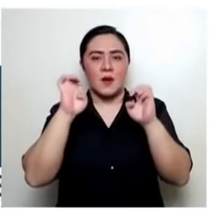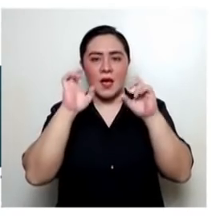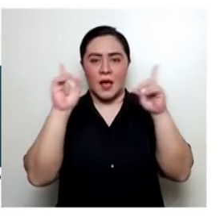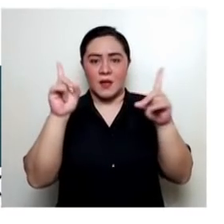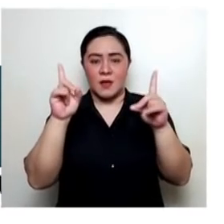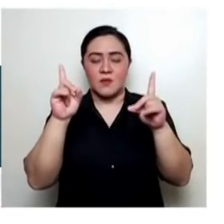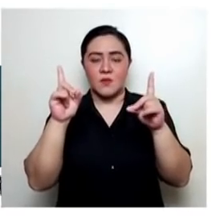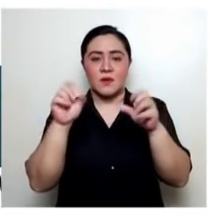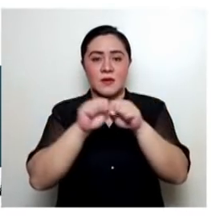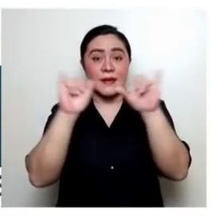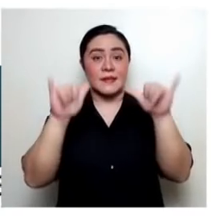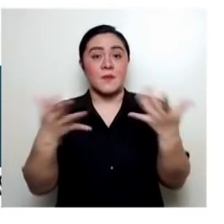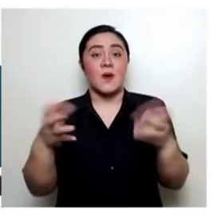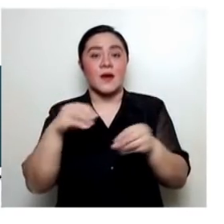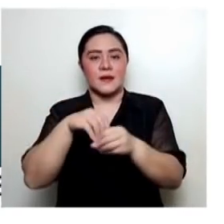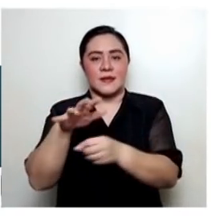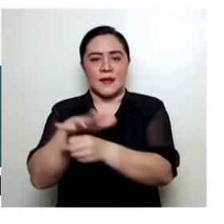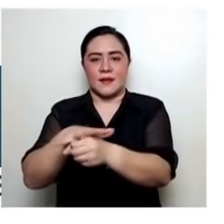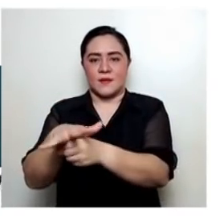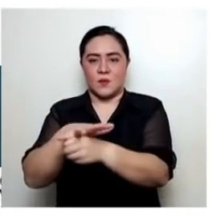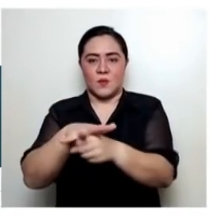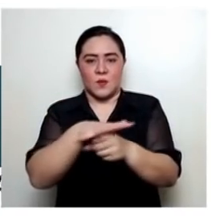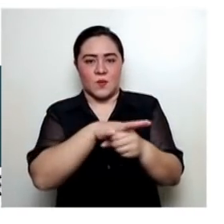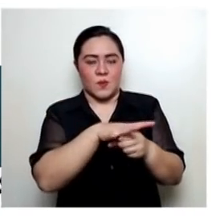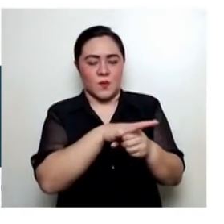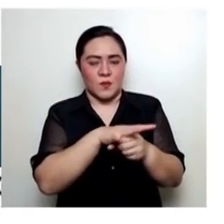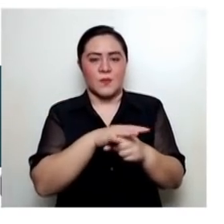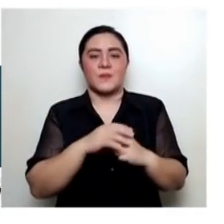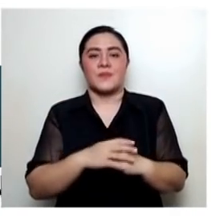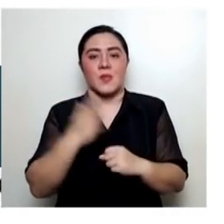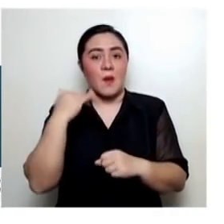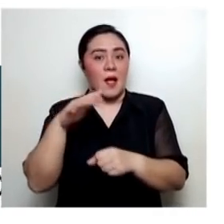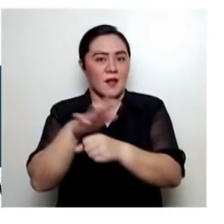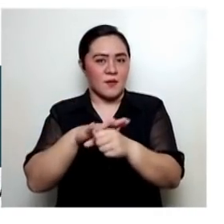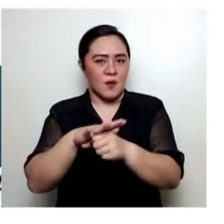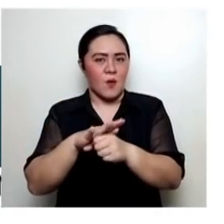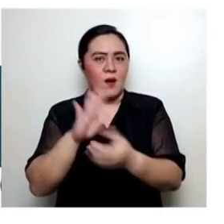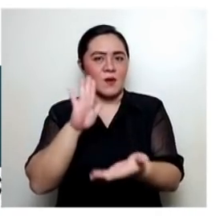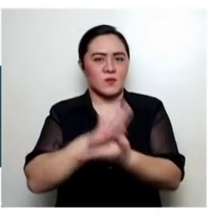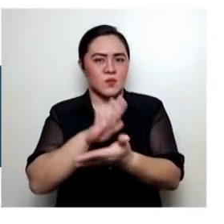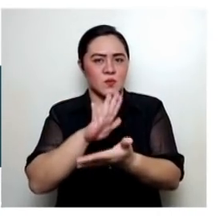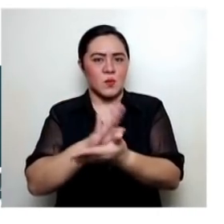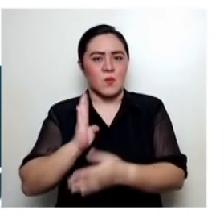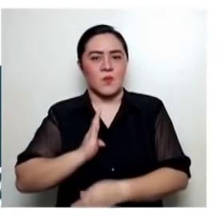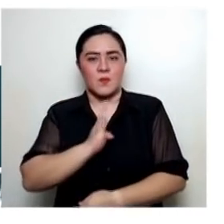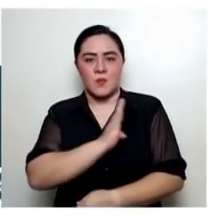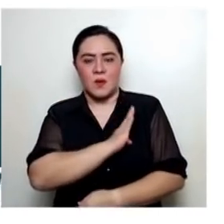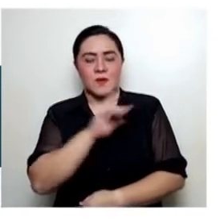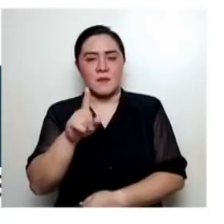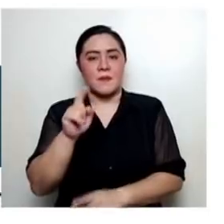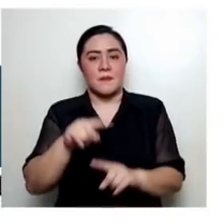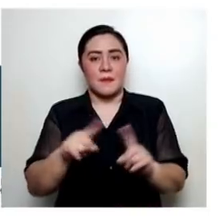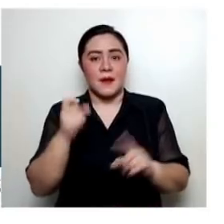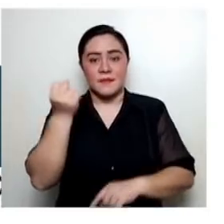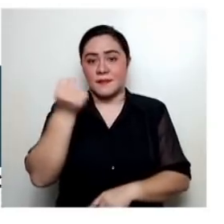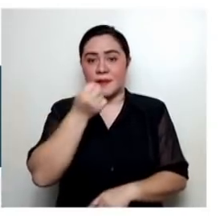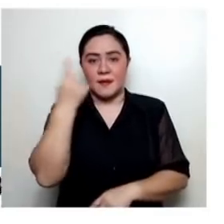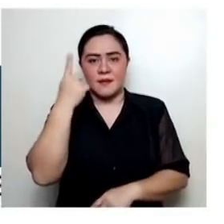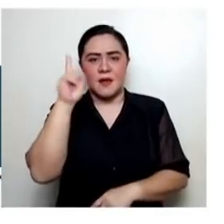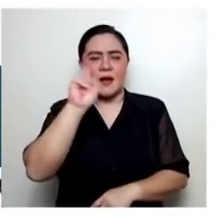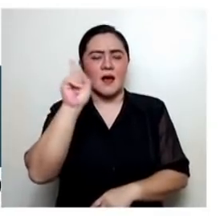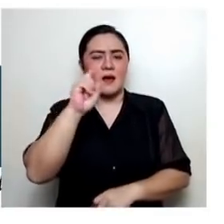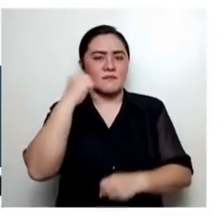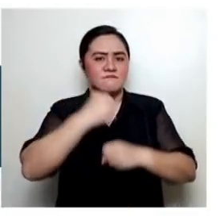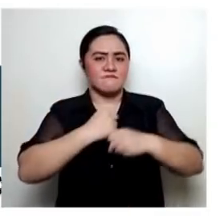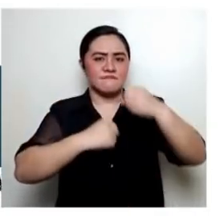Mm-mm. Because they run the local school board. In my experience of understanding the structure of public education in